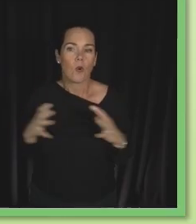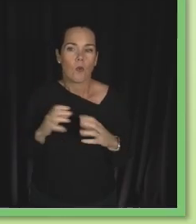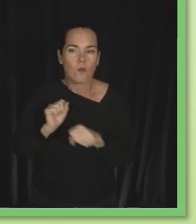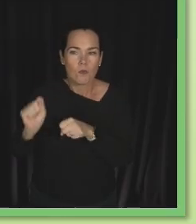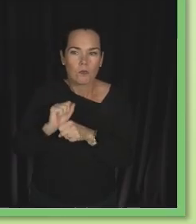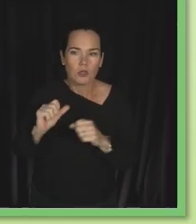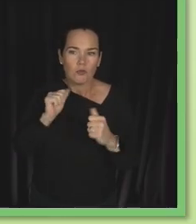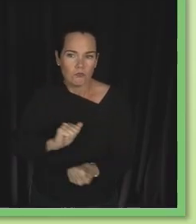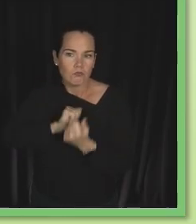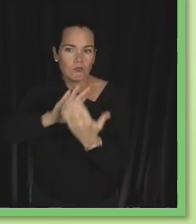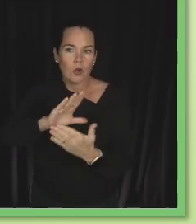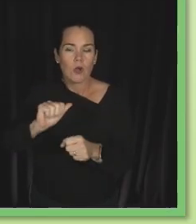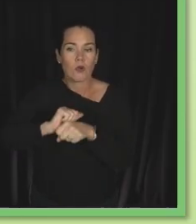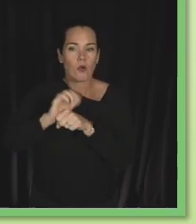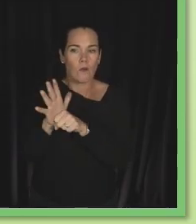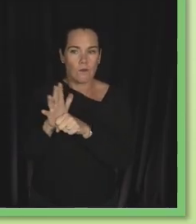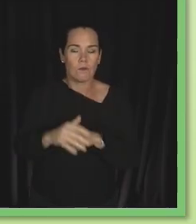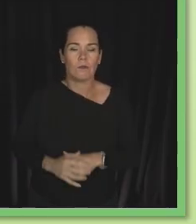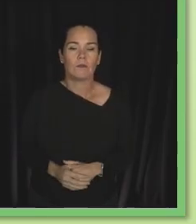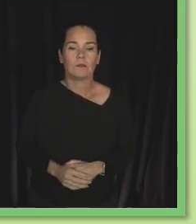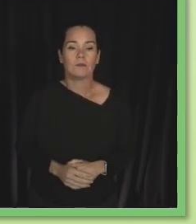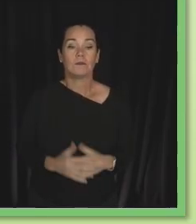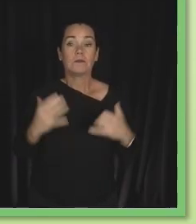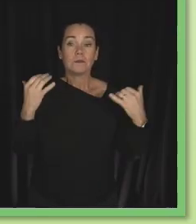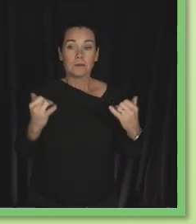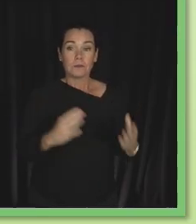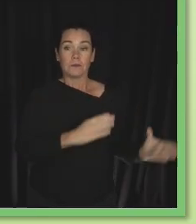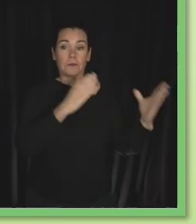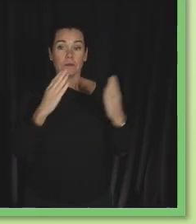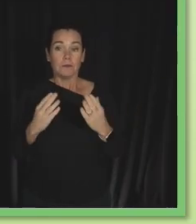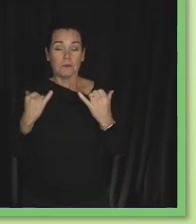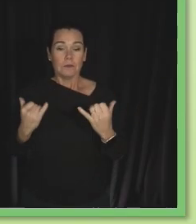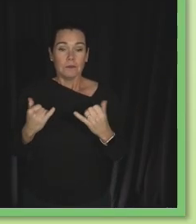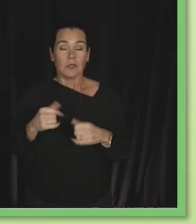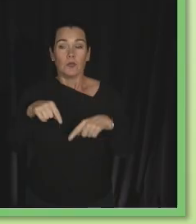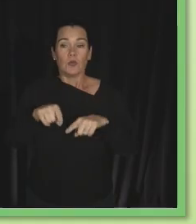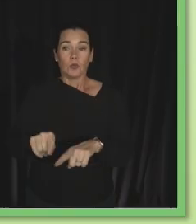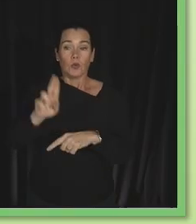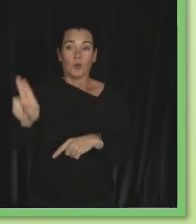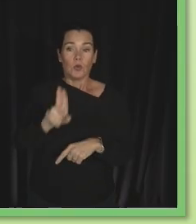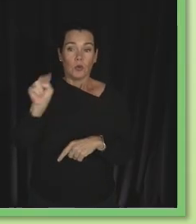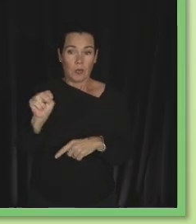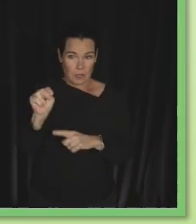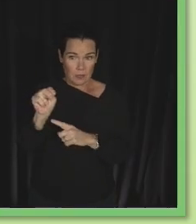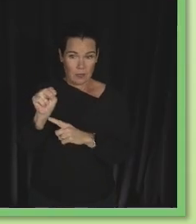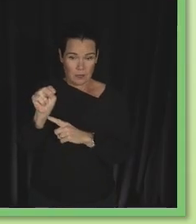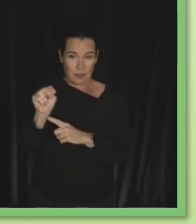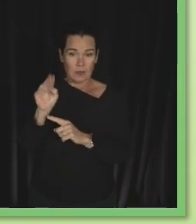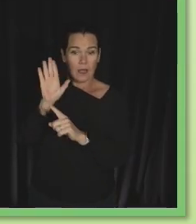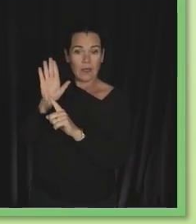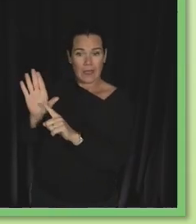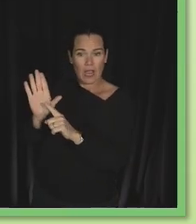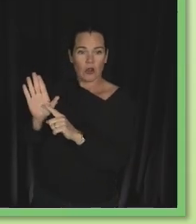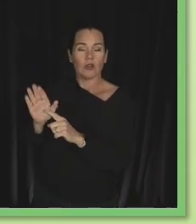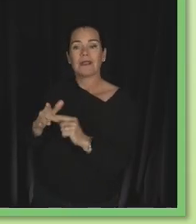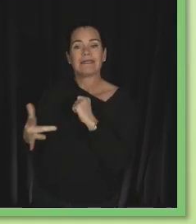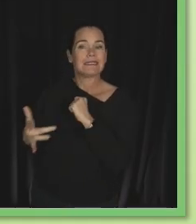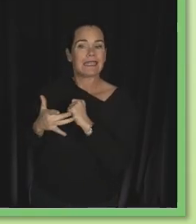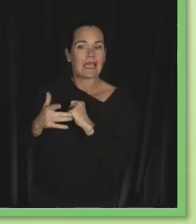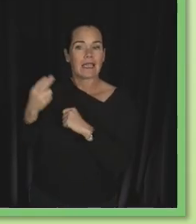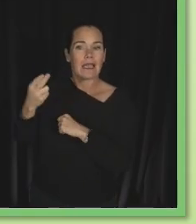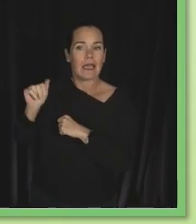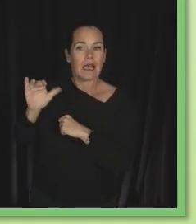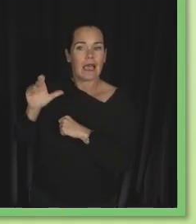well. So fast forward to this year, at the United Nations Tech Over Hackathon in New York,